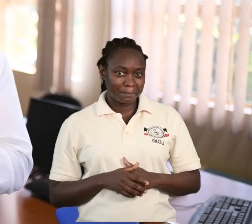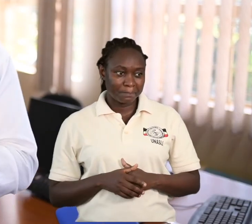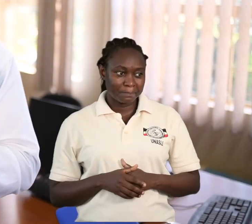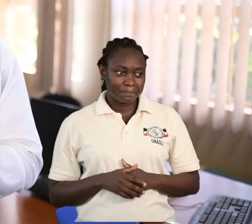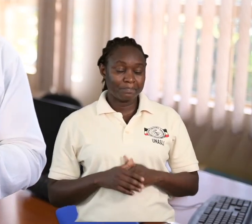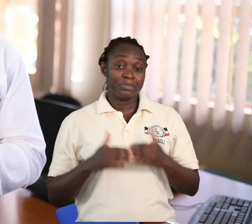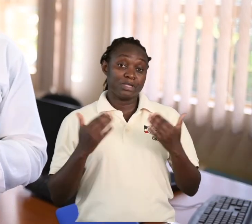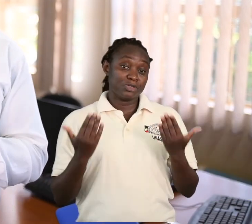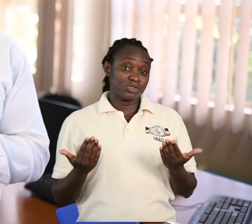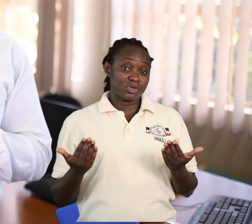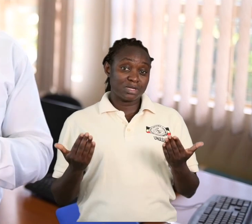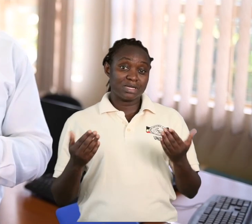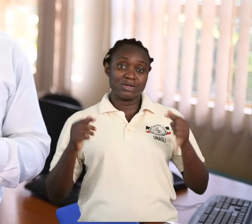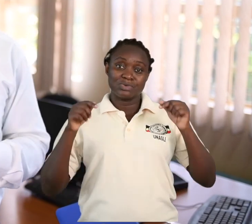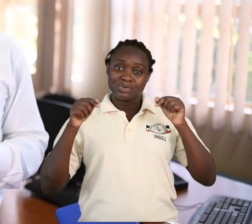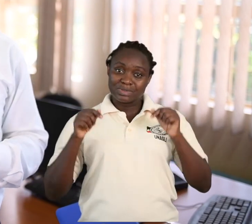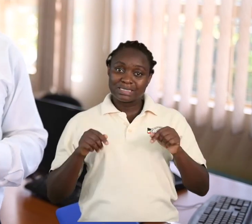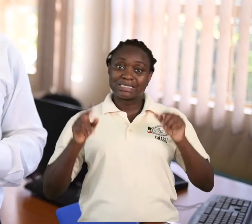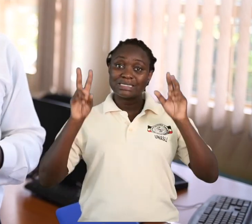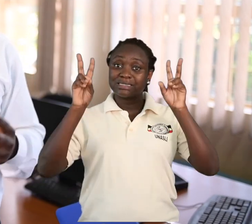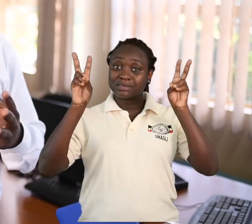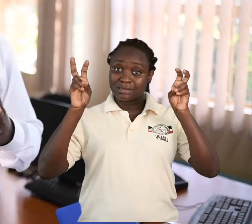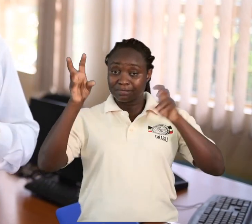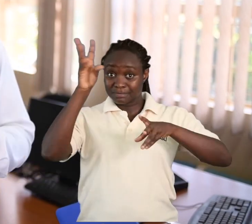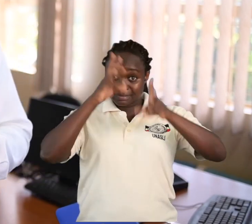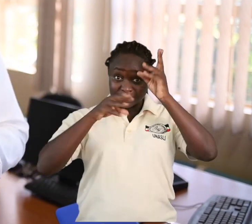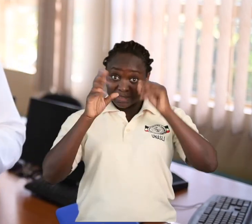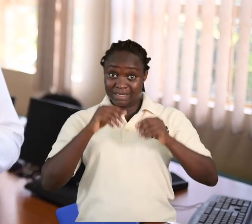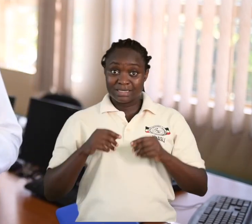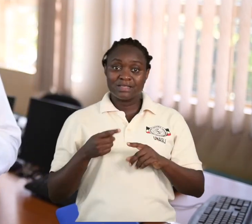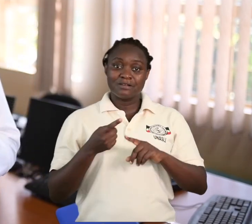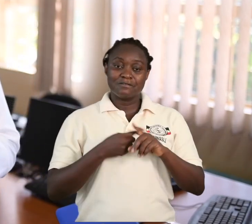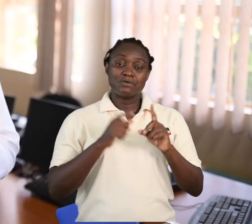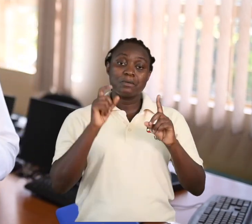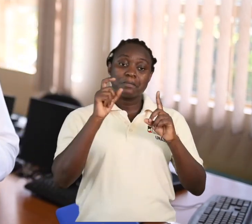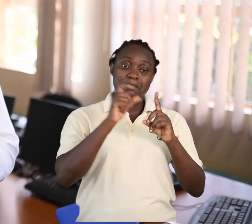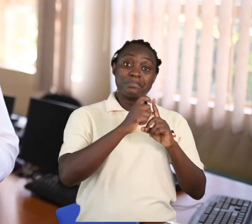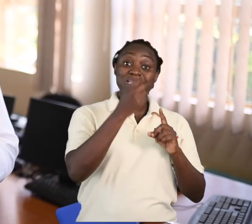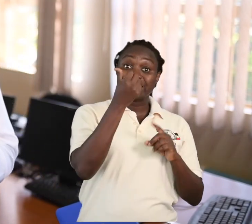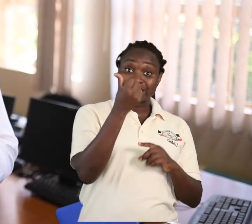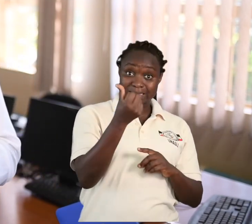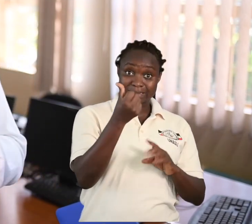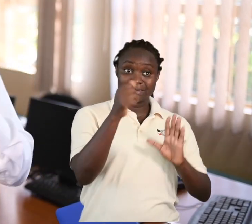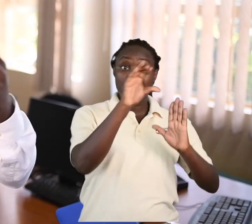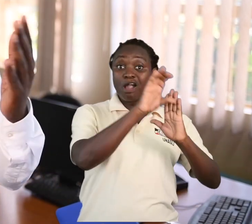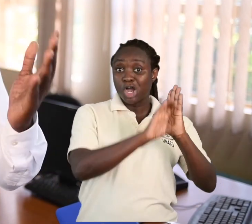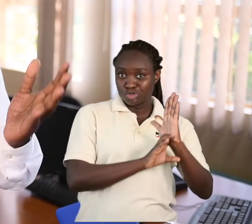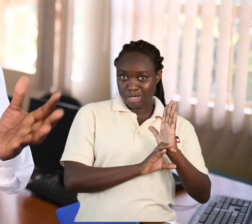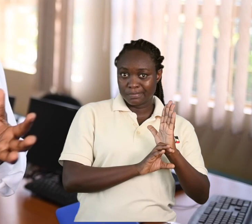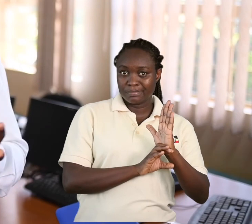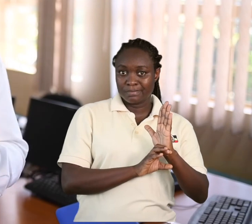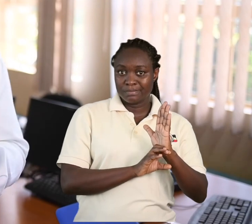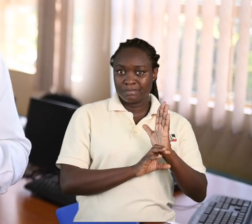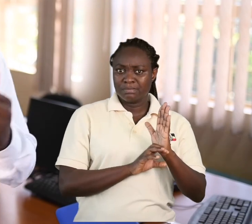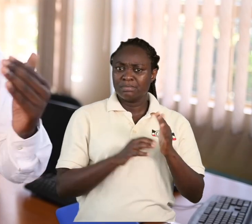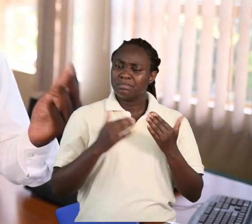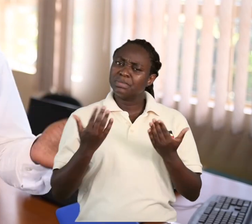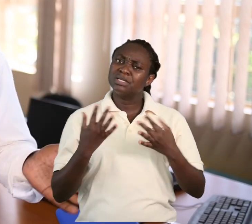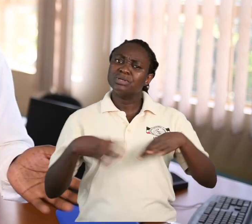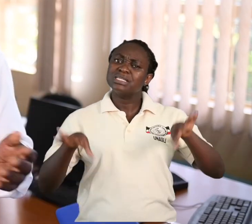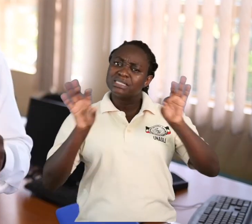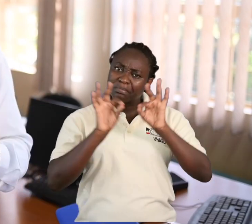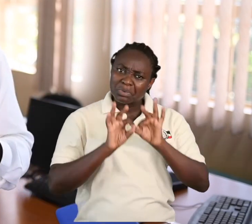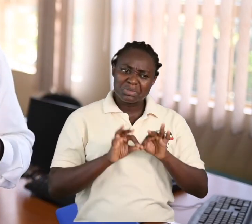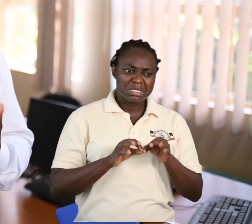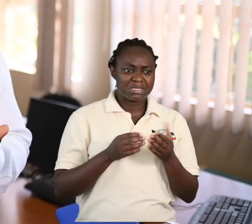This lesson was extracted from the primary 6 curriculum, but it's important to everyone from